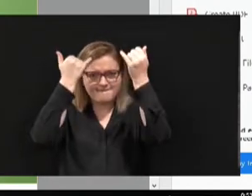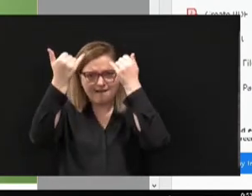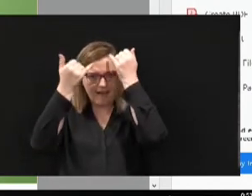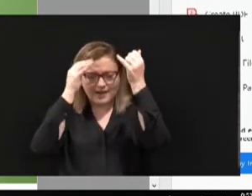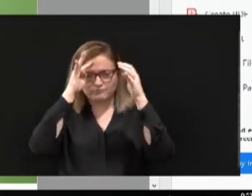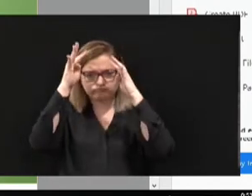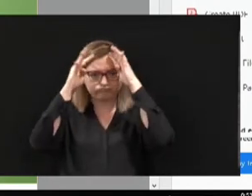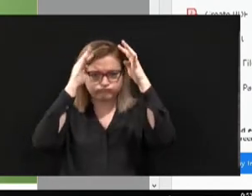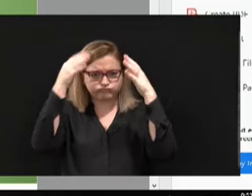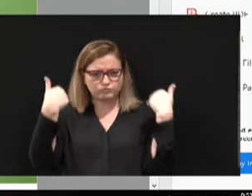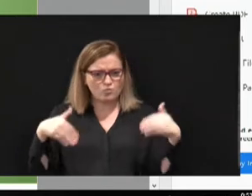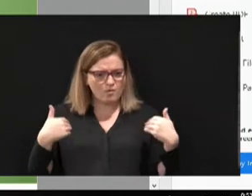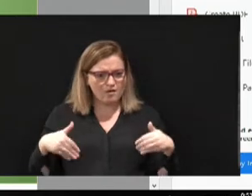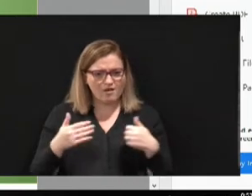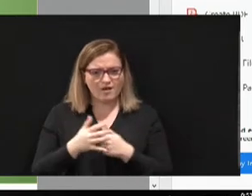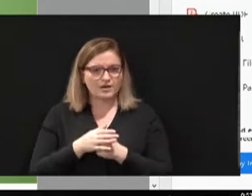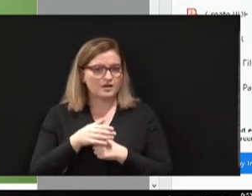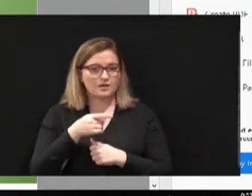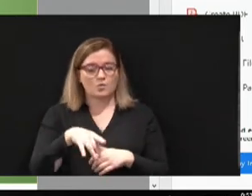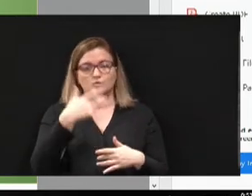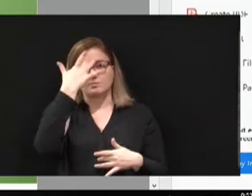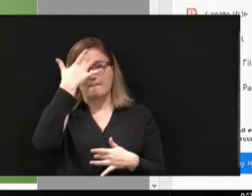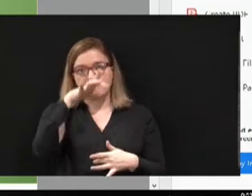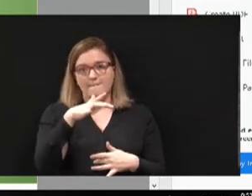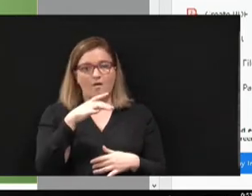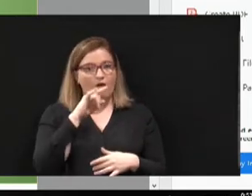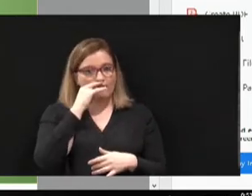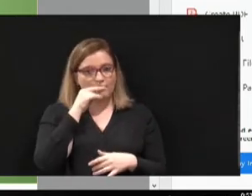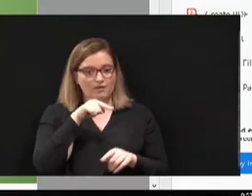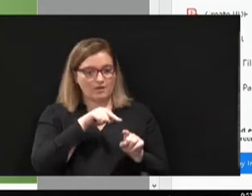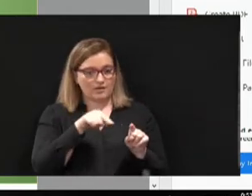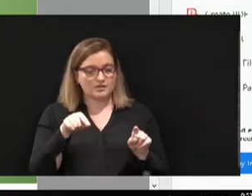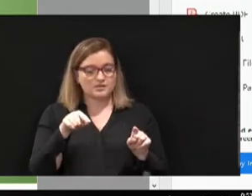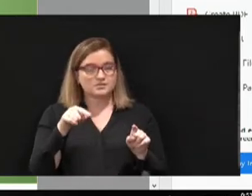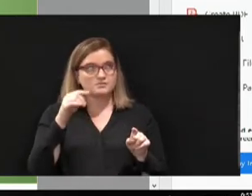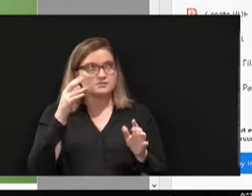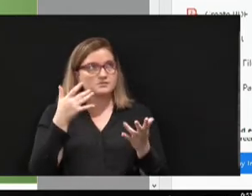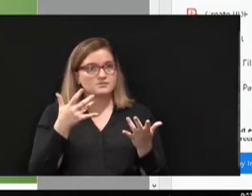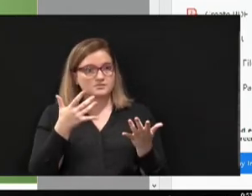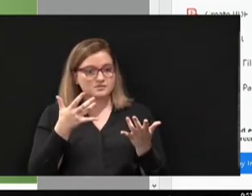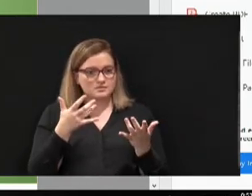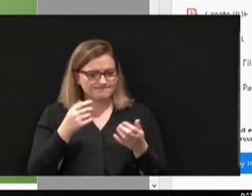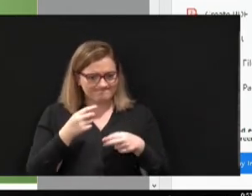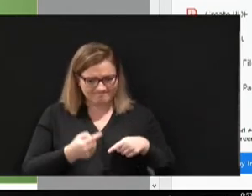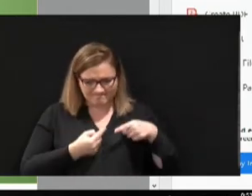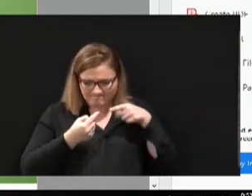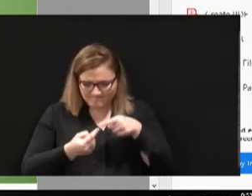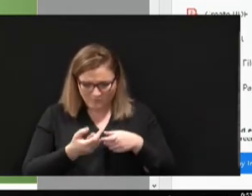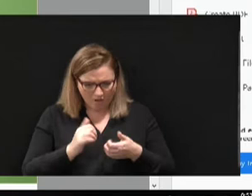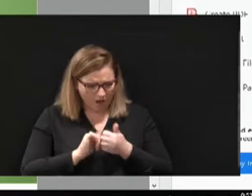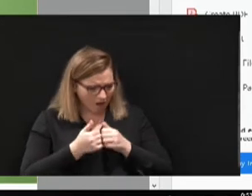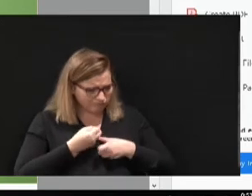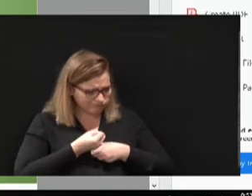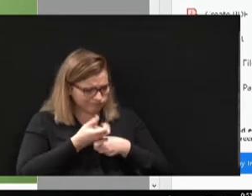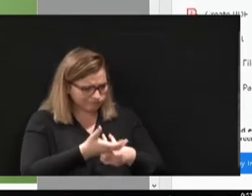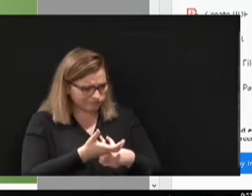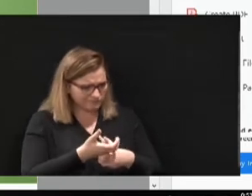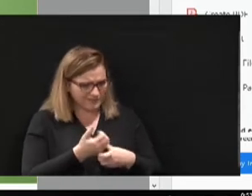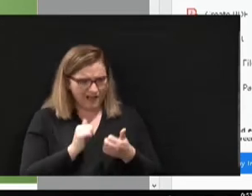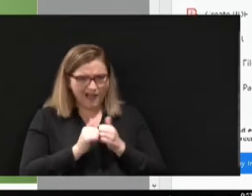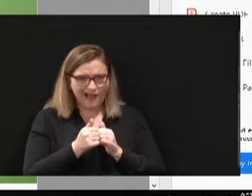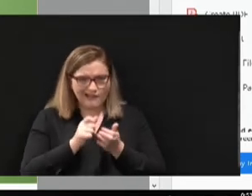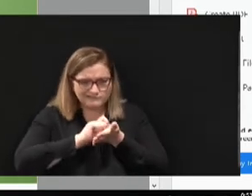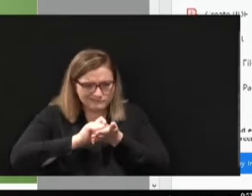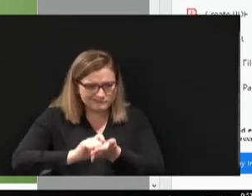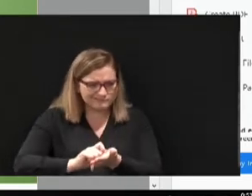great ideas because they're very bright people, from their head, down their arm, to the paper. I often tell